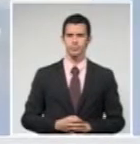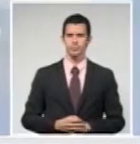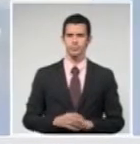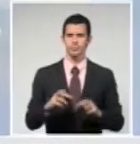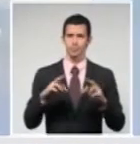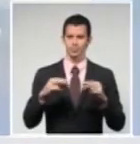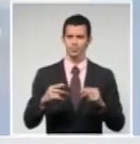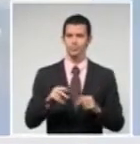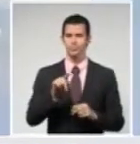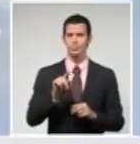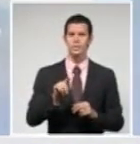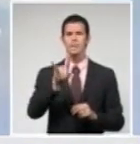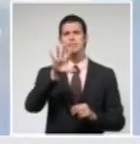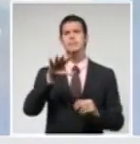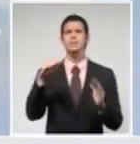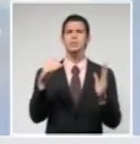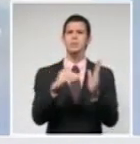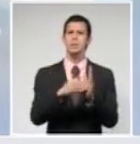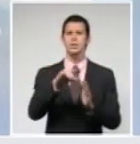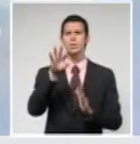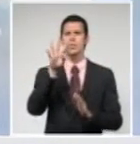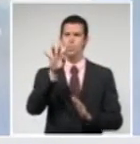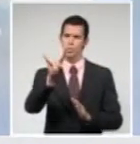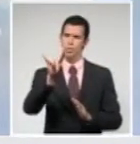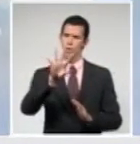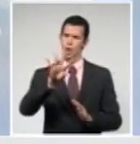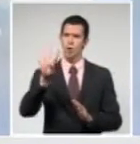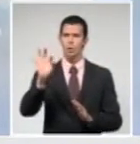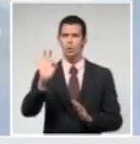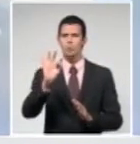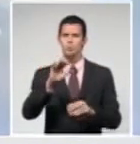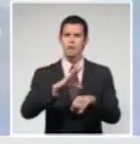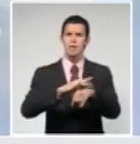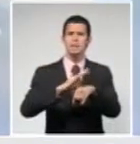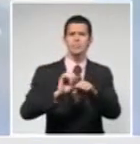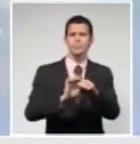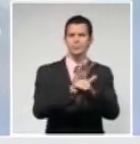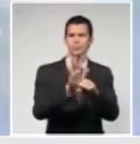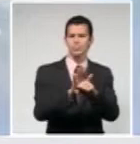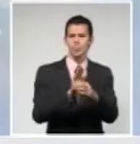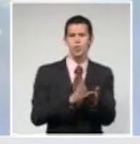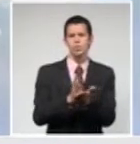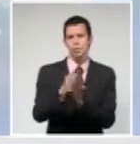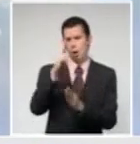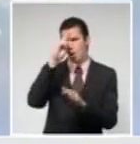5,948 people who have been diagnosed with the virus thus far in Cuba,